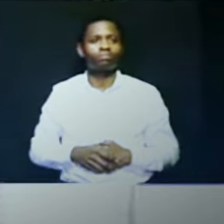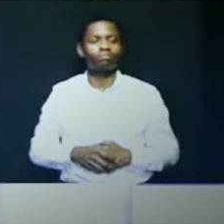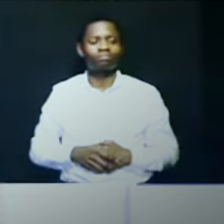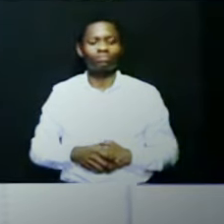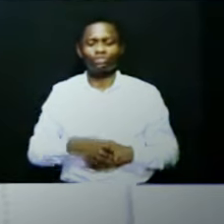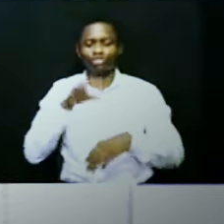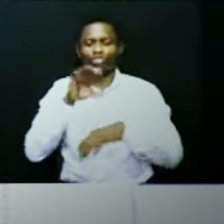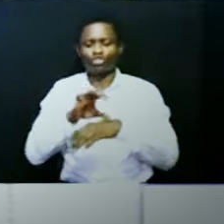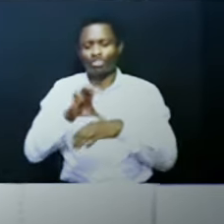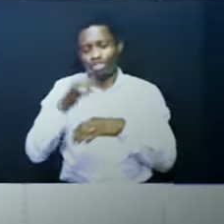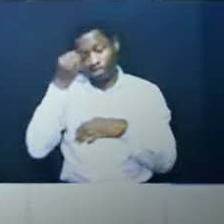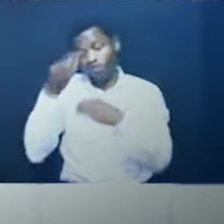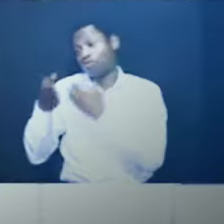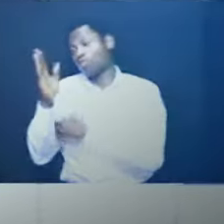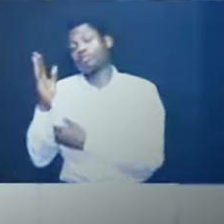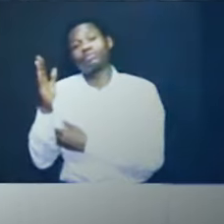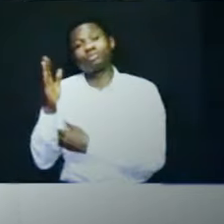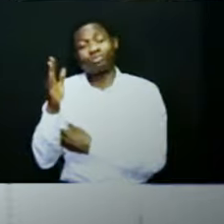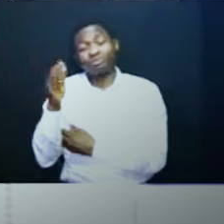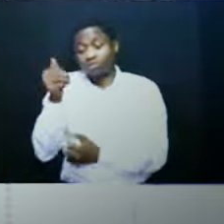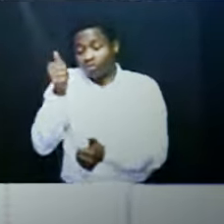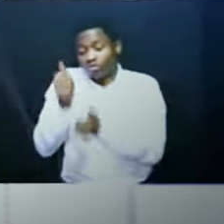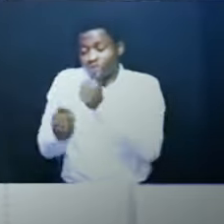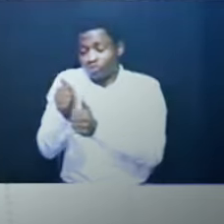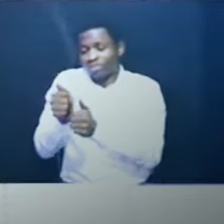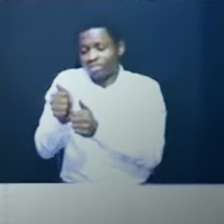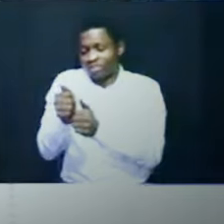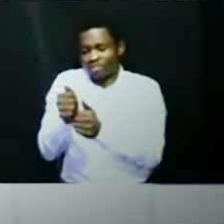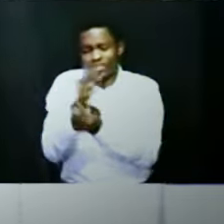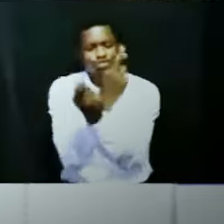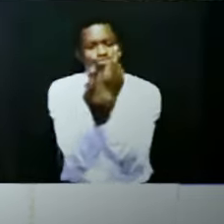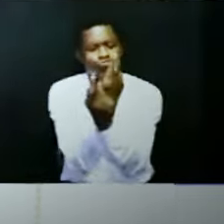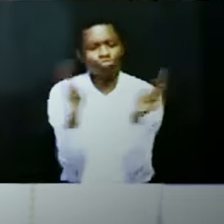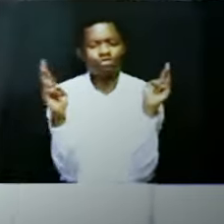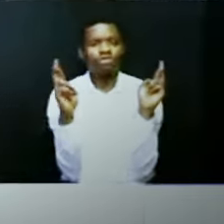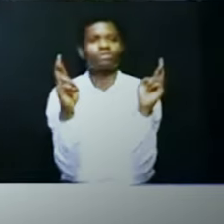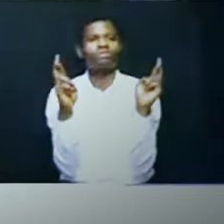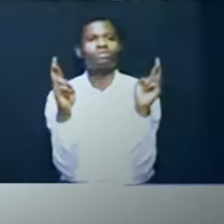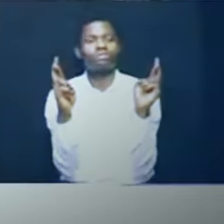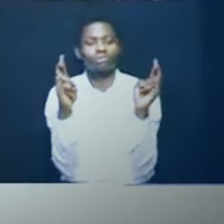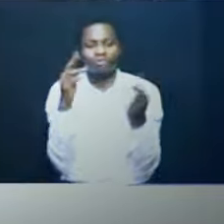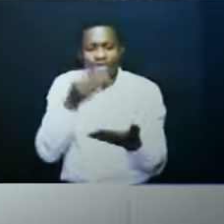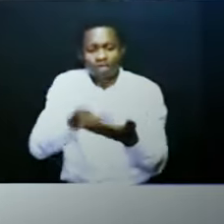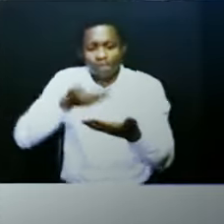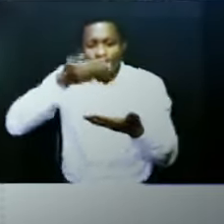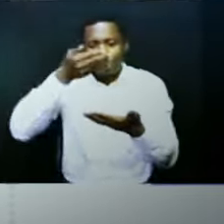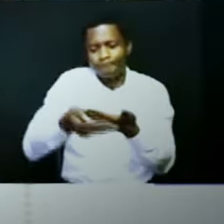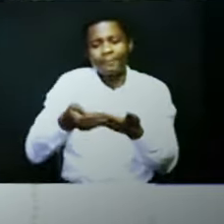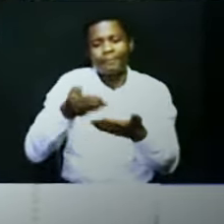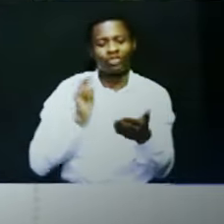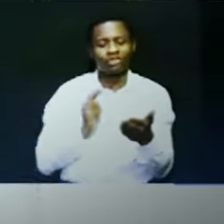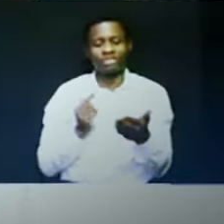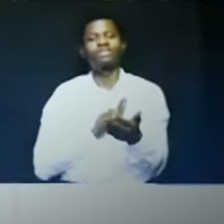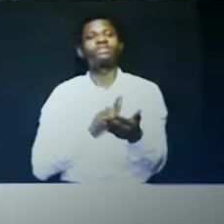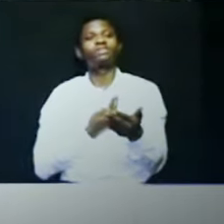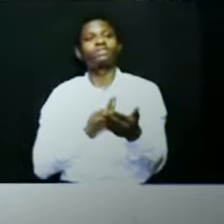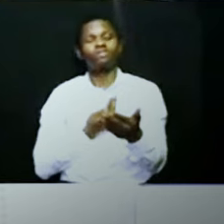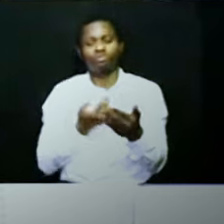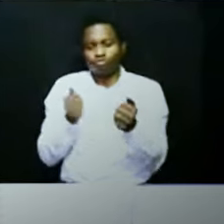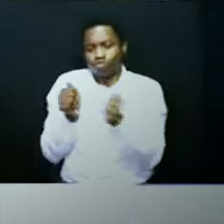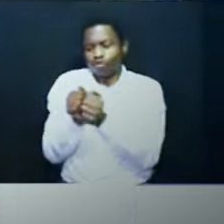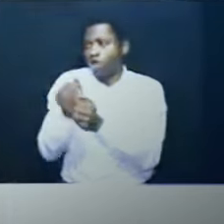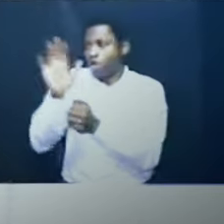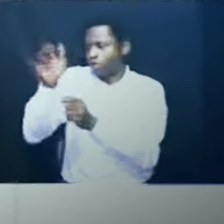church of God, which he redeemed, he bought us by his